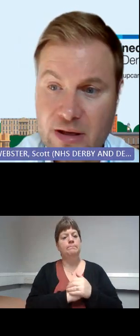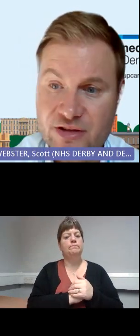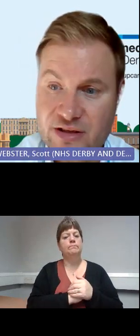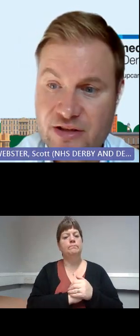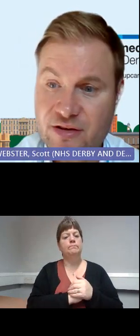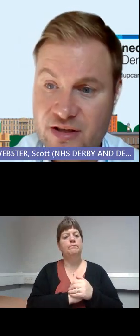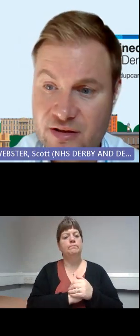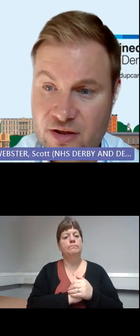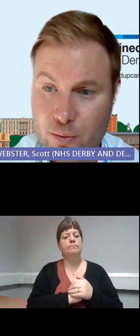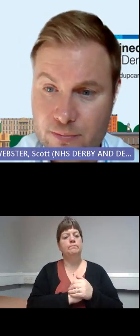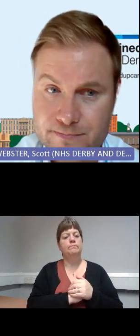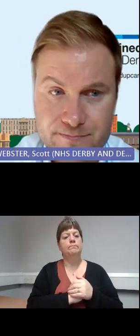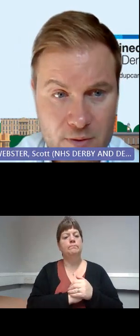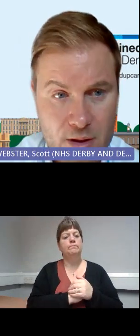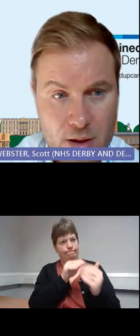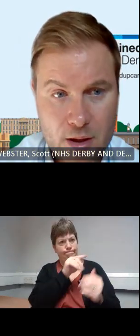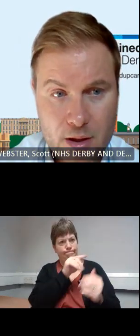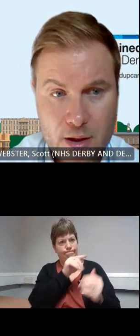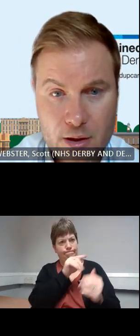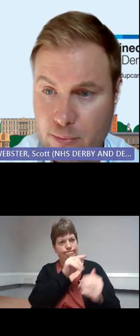So it meets the needs of the individual.